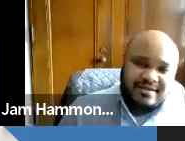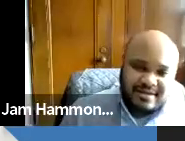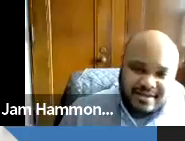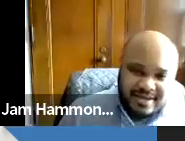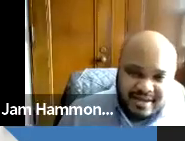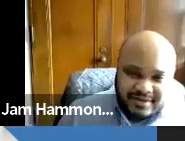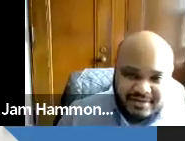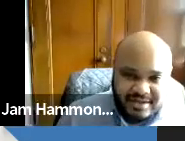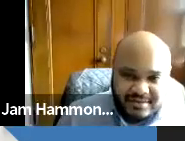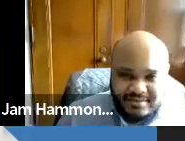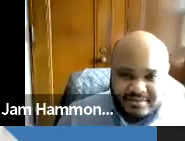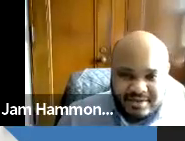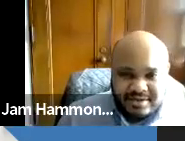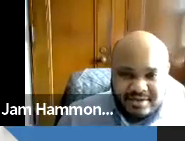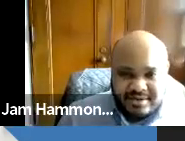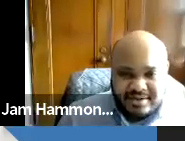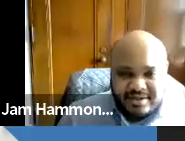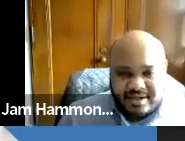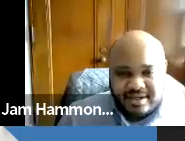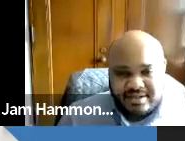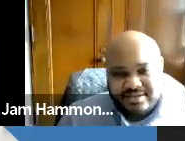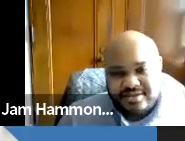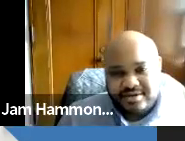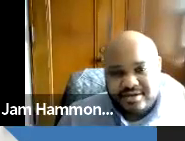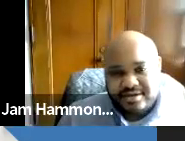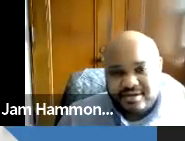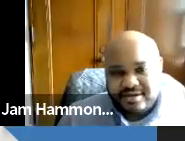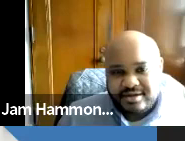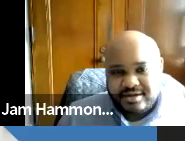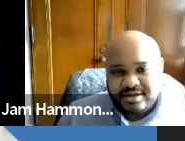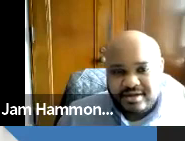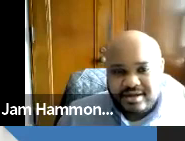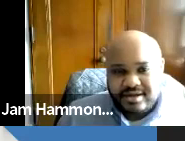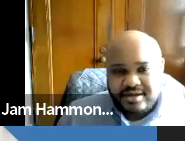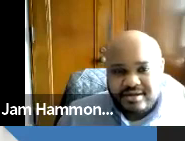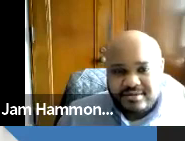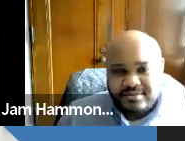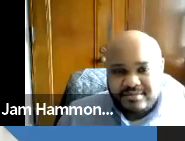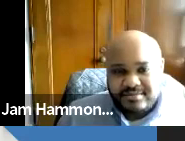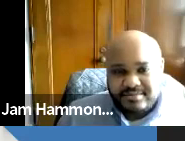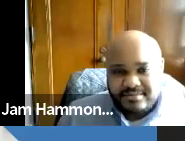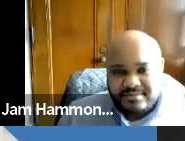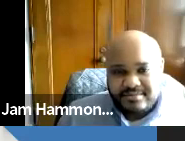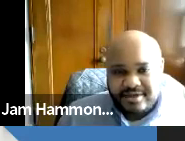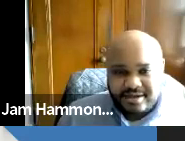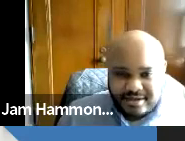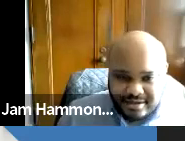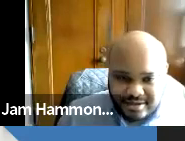All right. I feel like we're pretty good to get started.